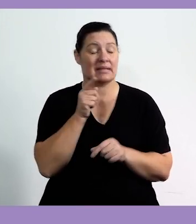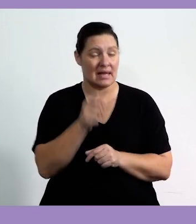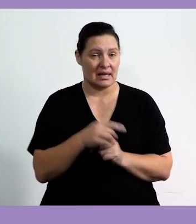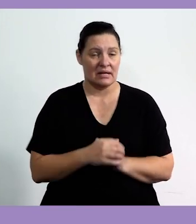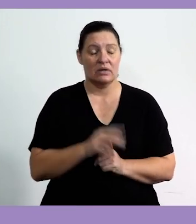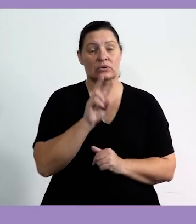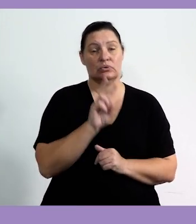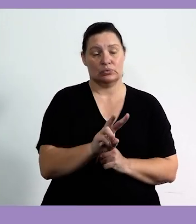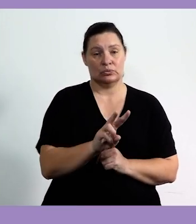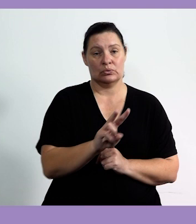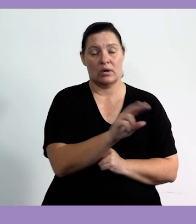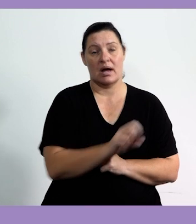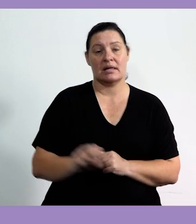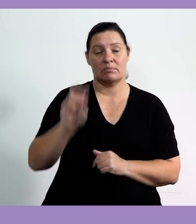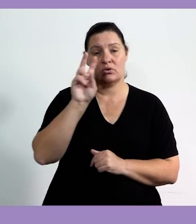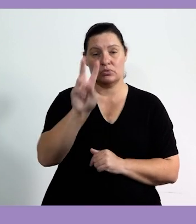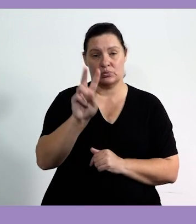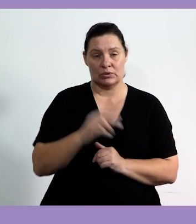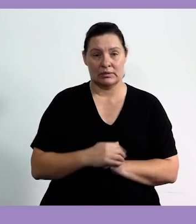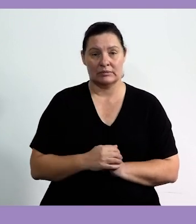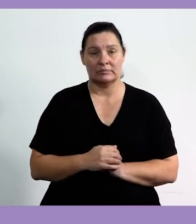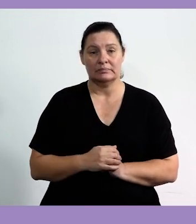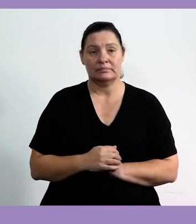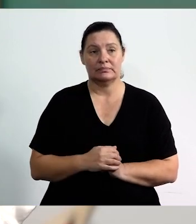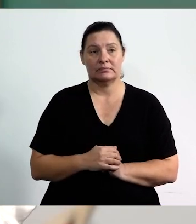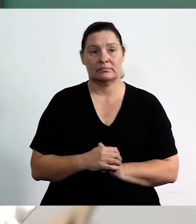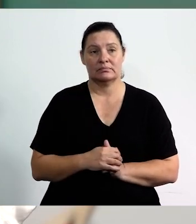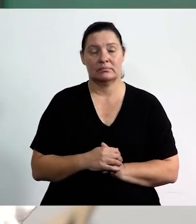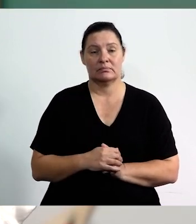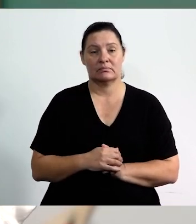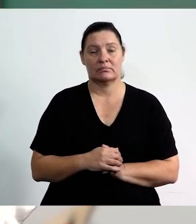answer there is 2 exponent 2.